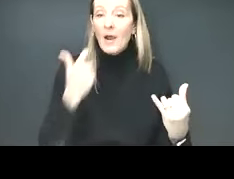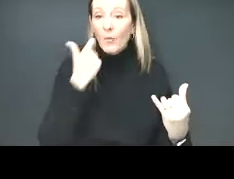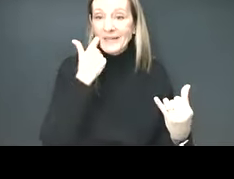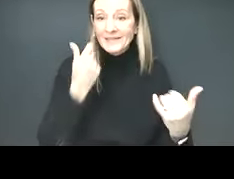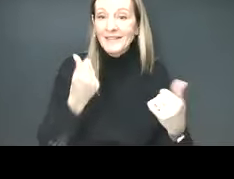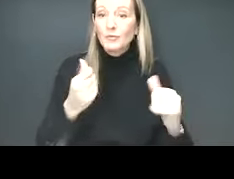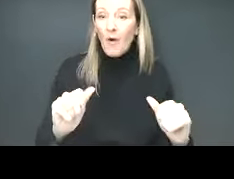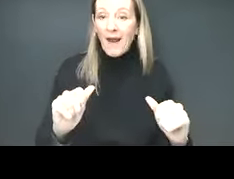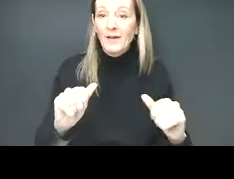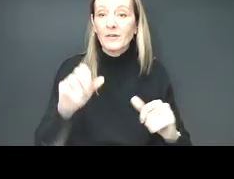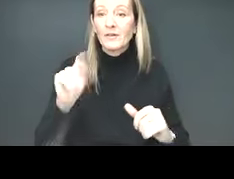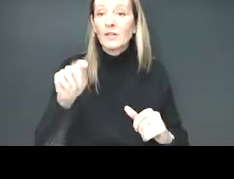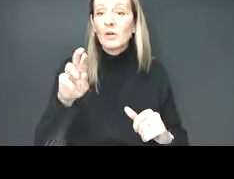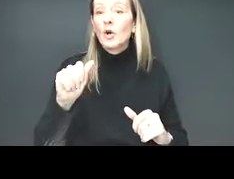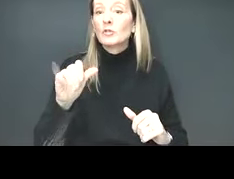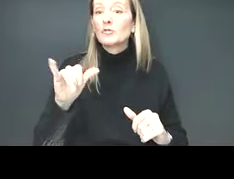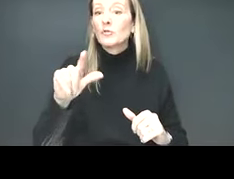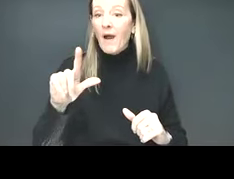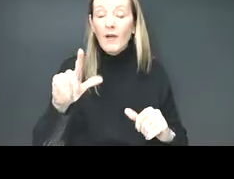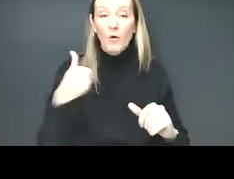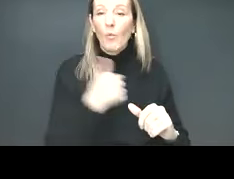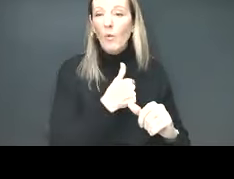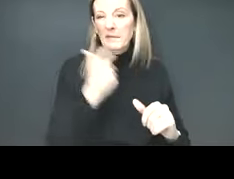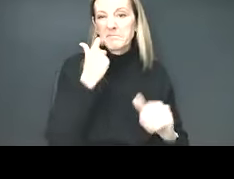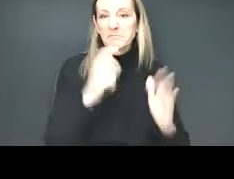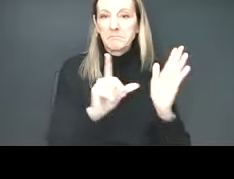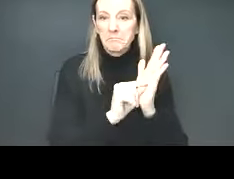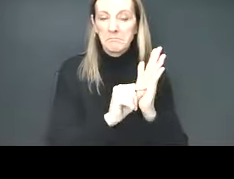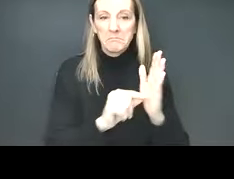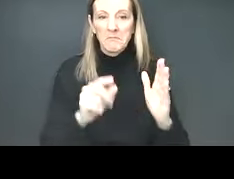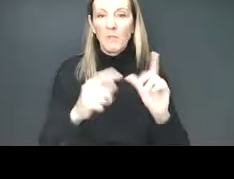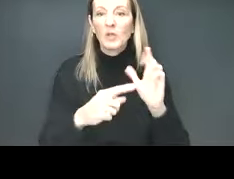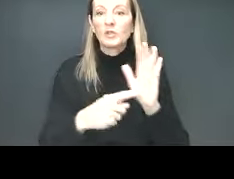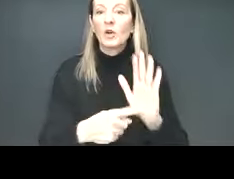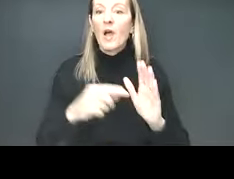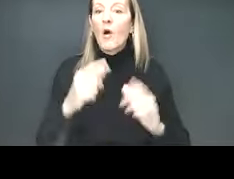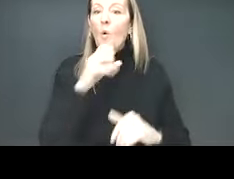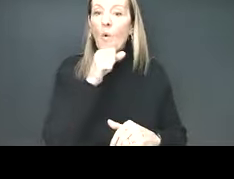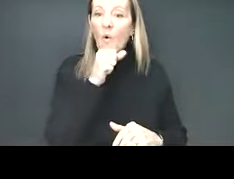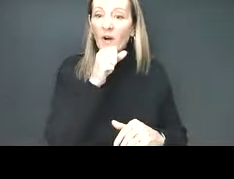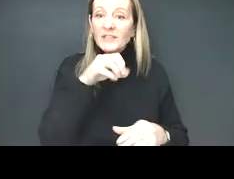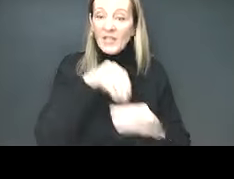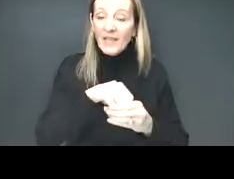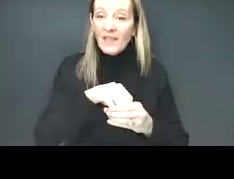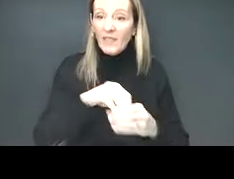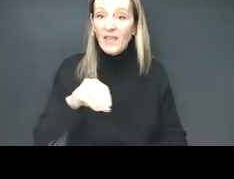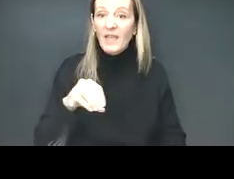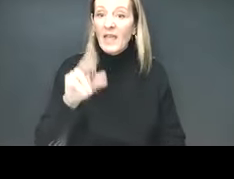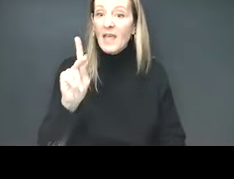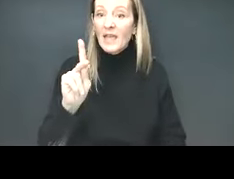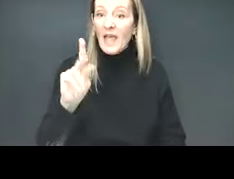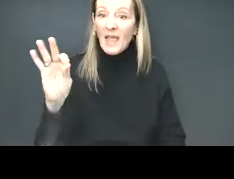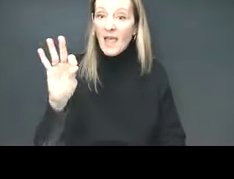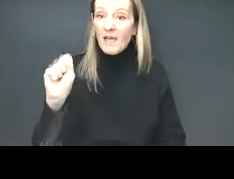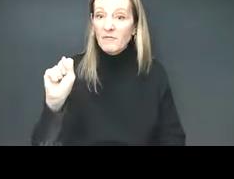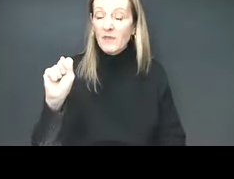just published. So if you look at this line here, this orange line, these are students who were in the KF Stride group. So they received KF Stride